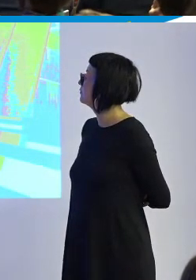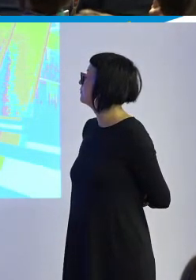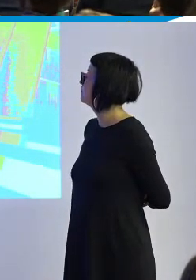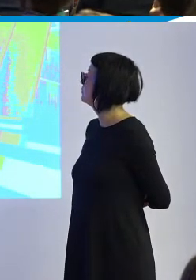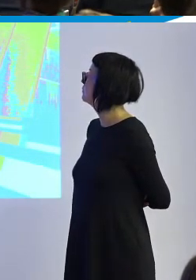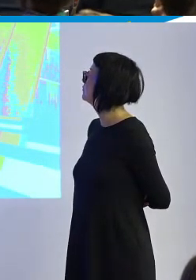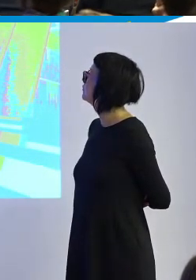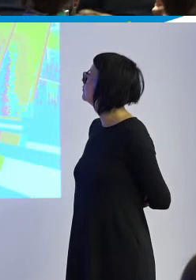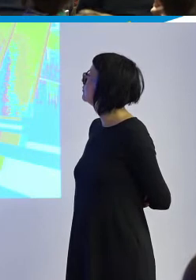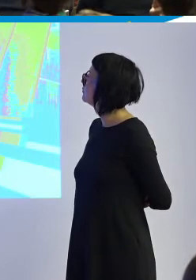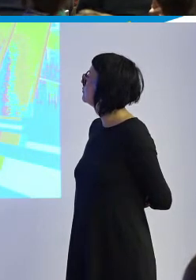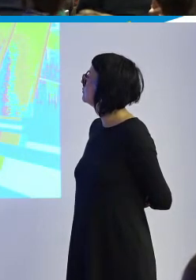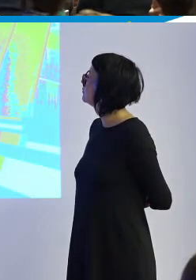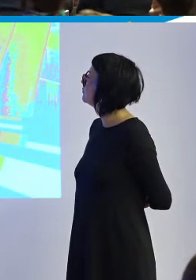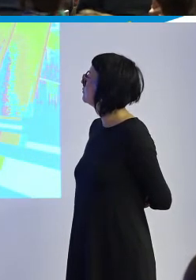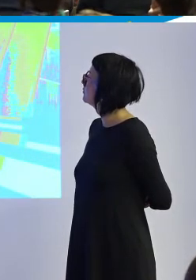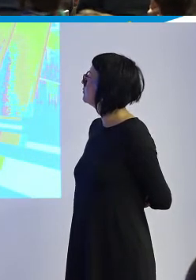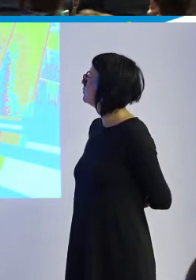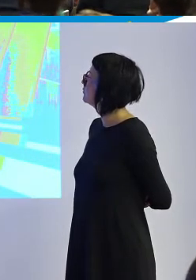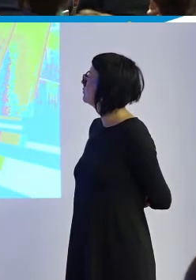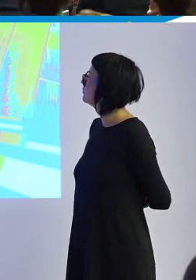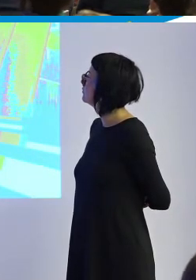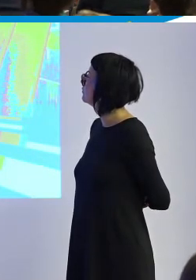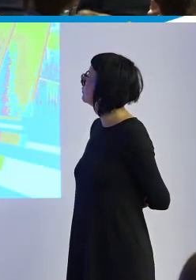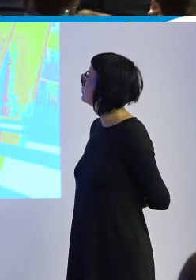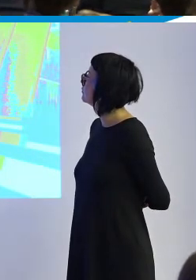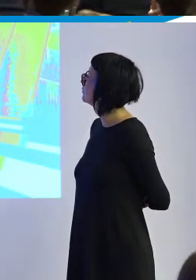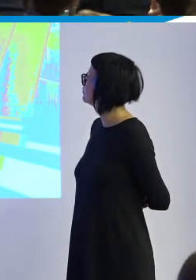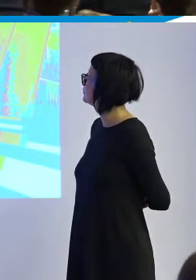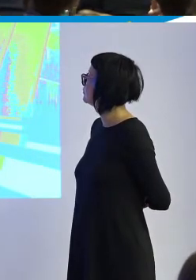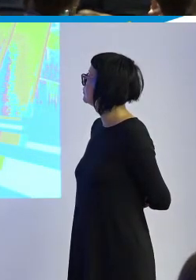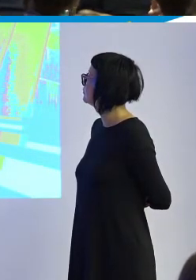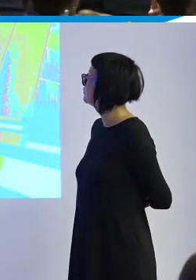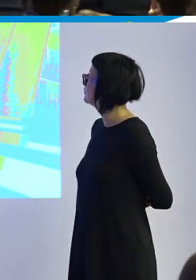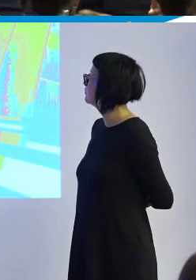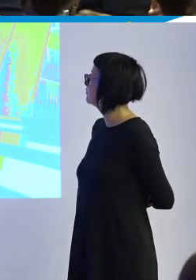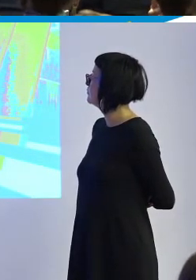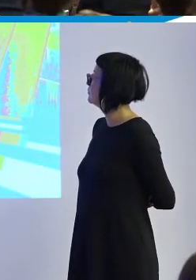can be a very difficult task it can also cause the residents great discomfort